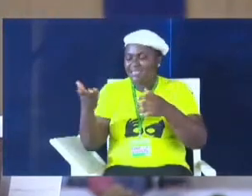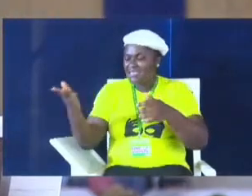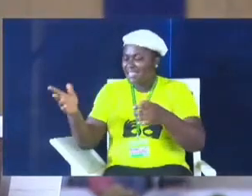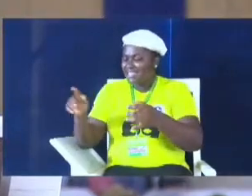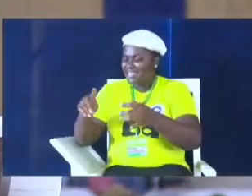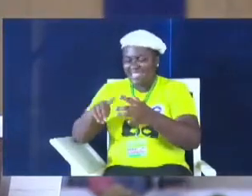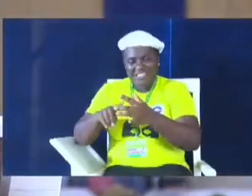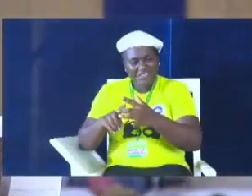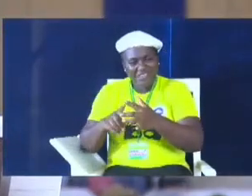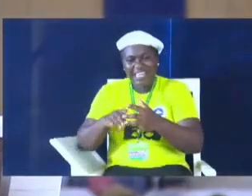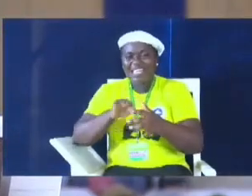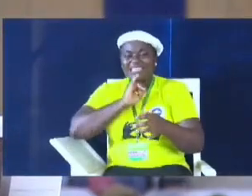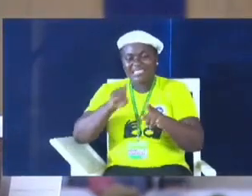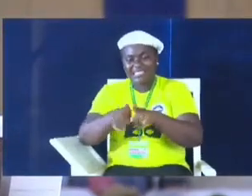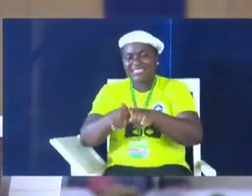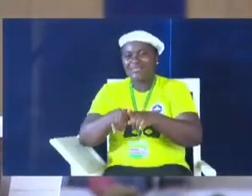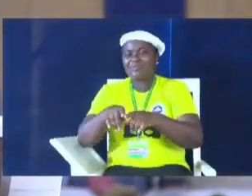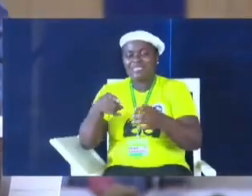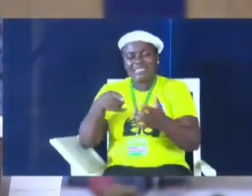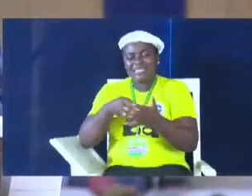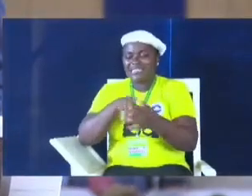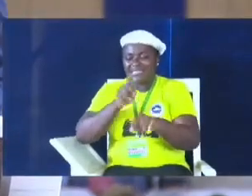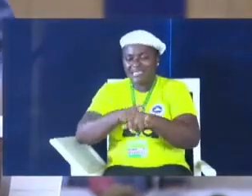force the urine to come out.